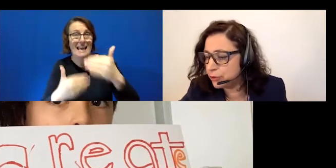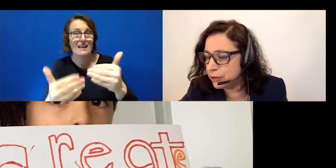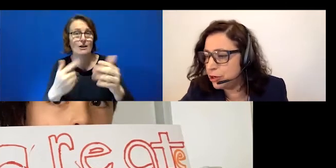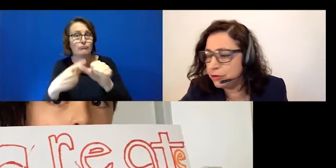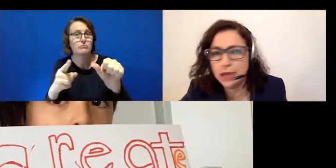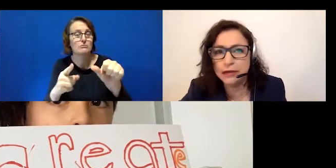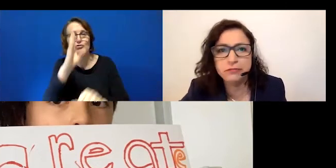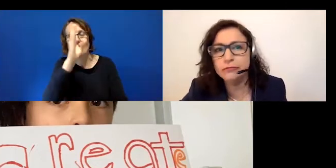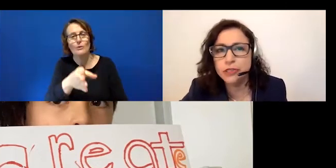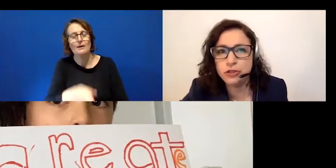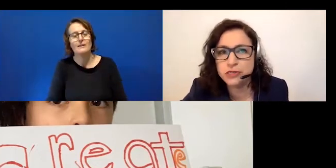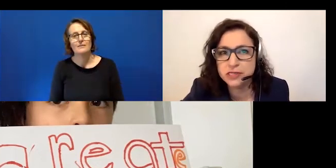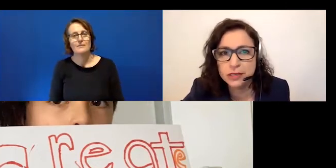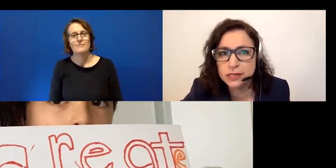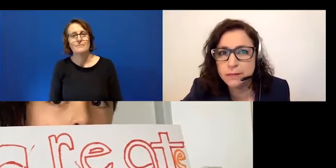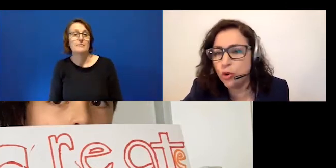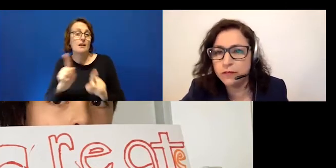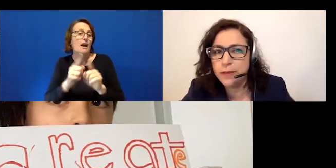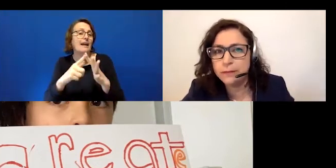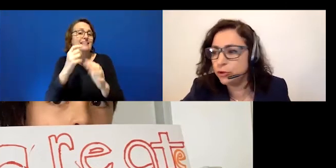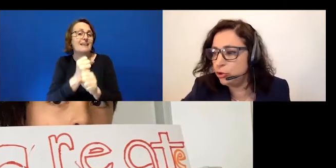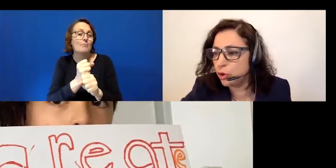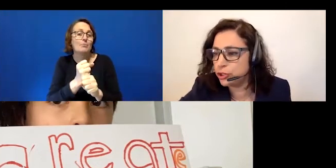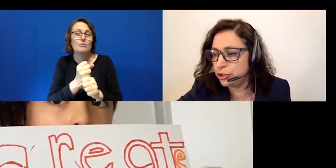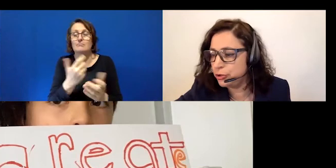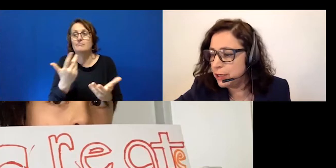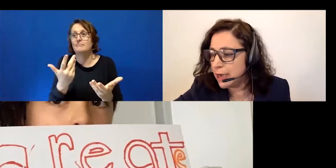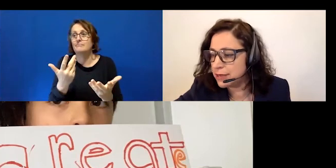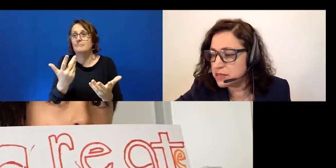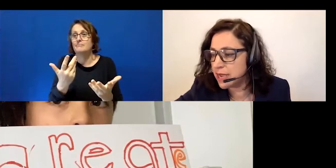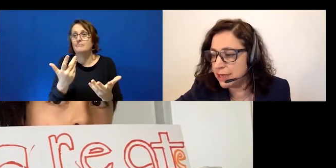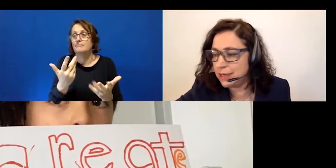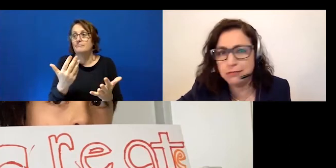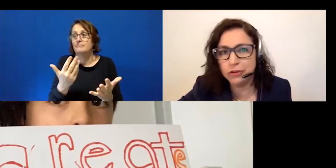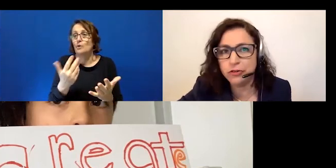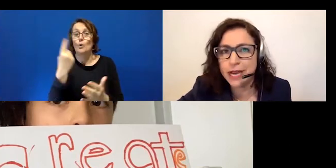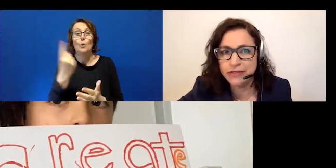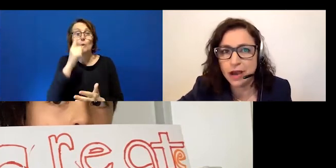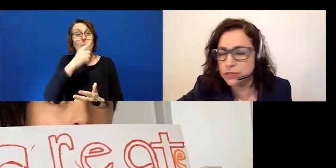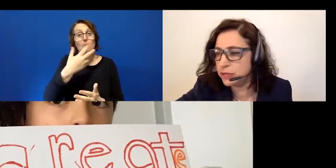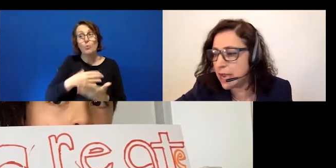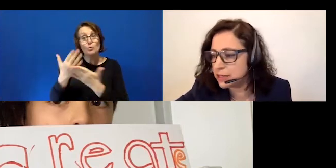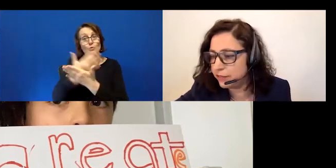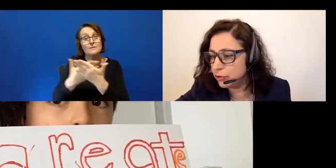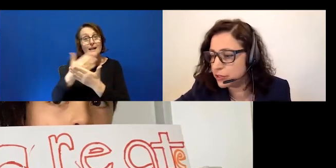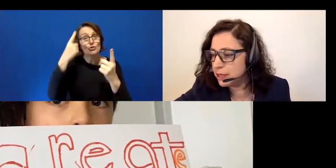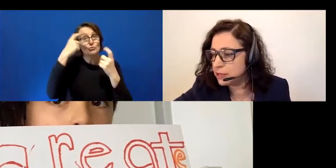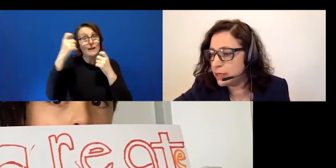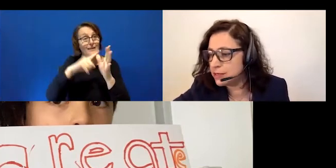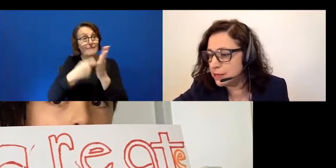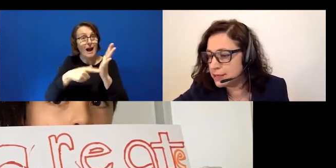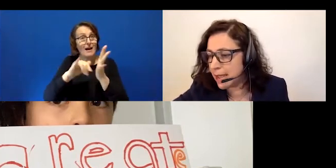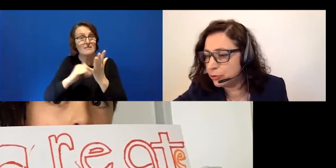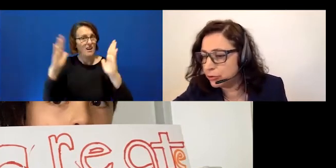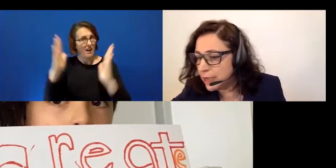example, reduced support for people who want to study in the creative arts or the arts fields is a